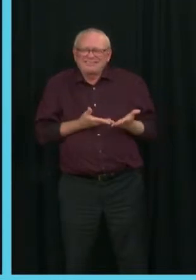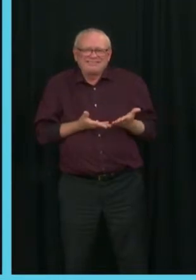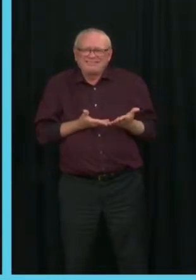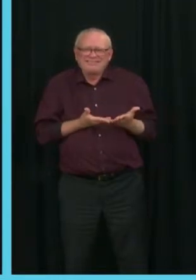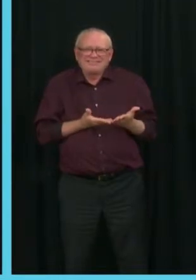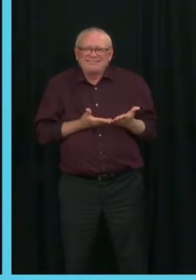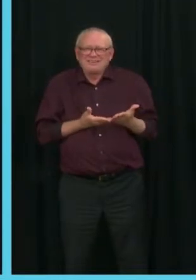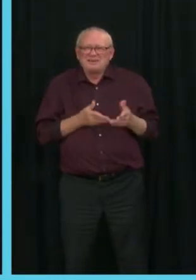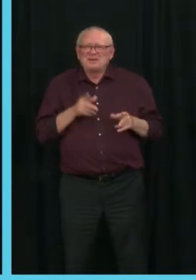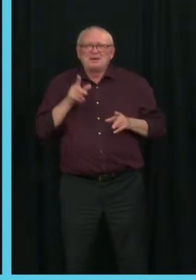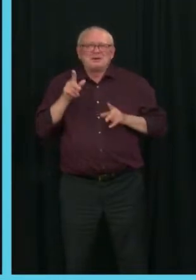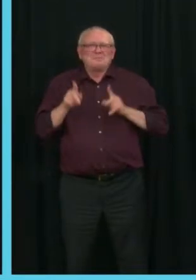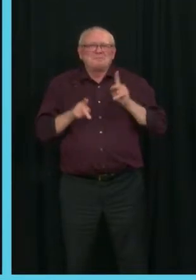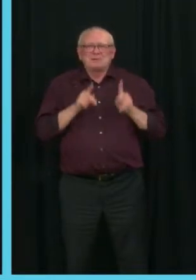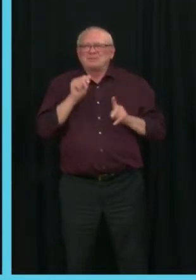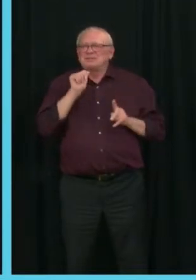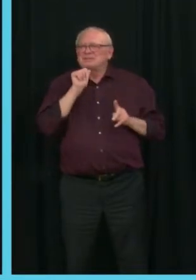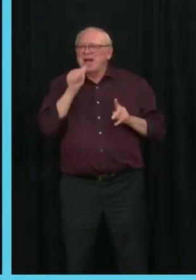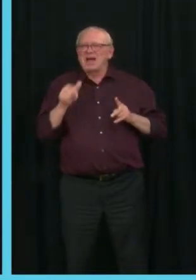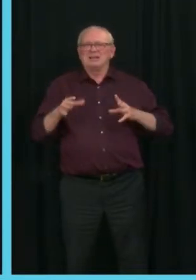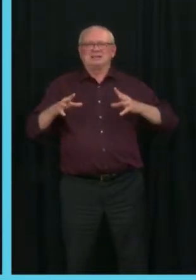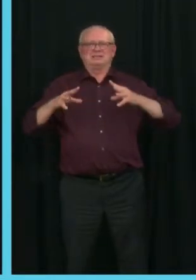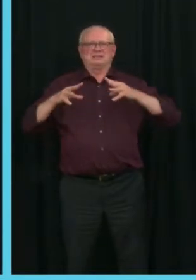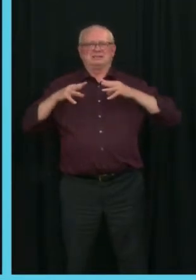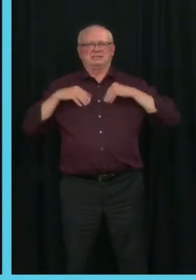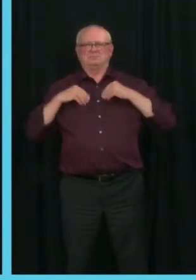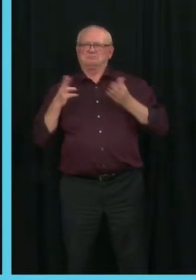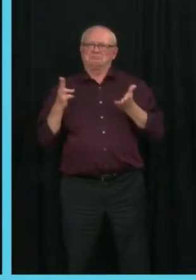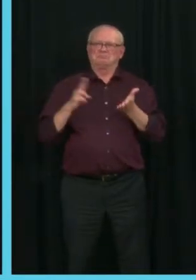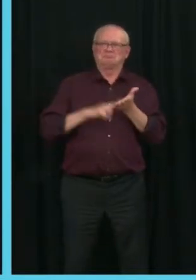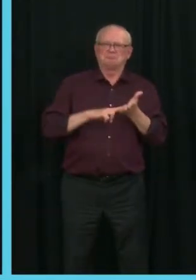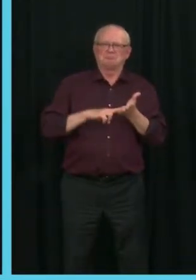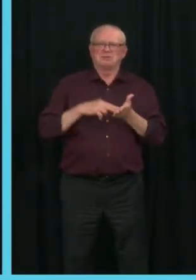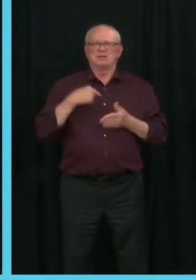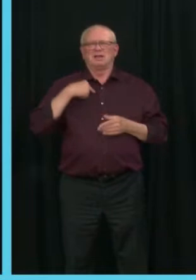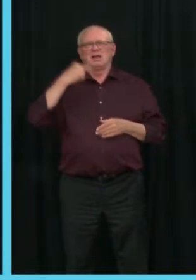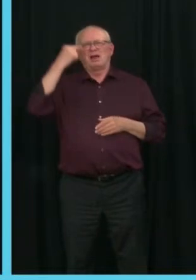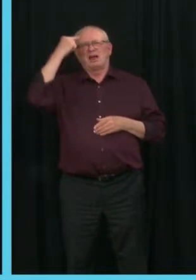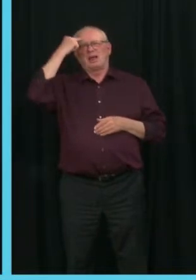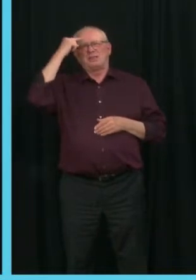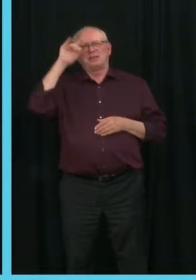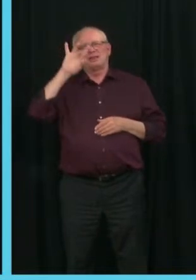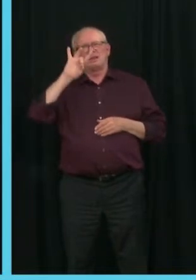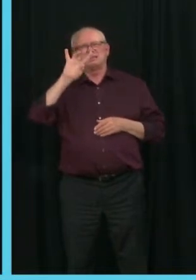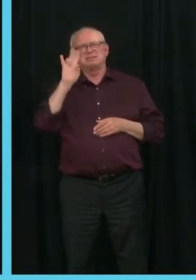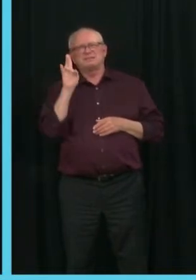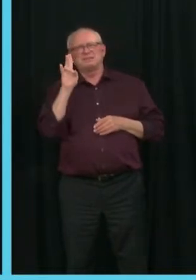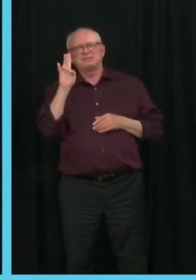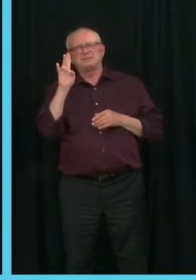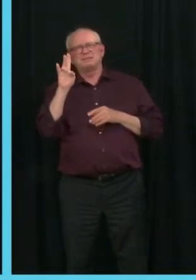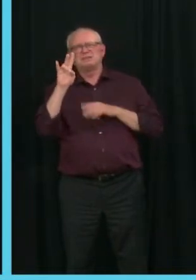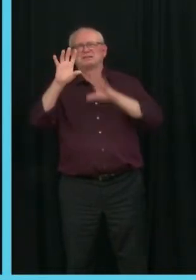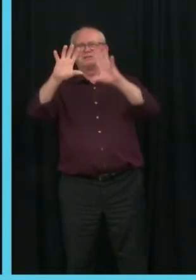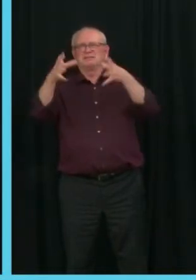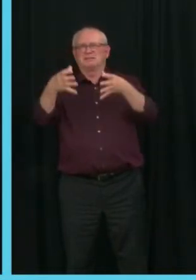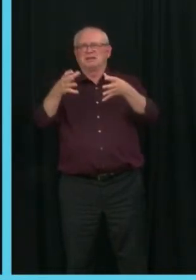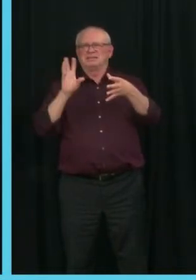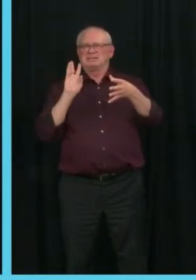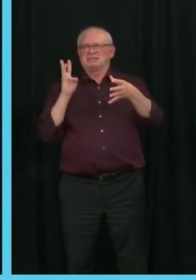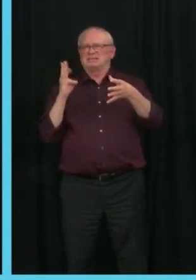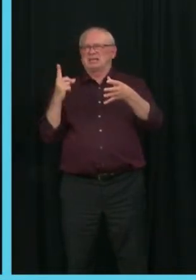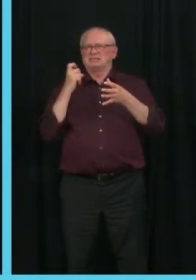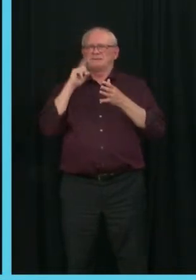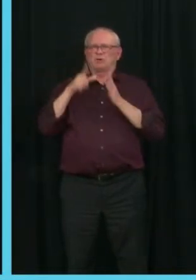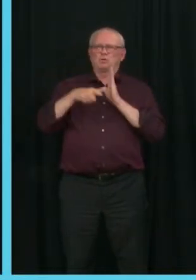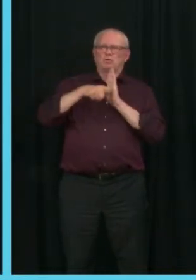I think, 6 constituency associations out of 87 ask for an accelerated leadership review, but we've had dozens of